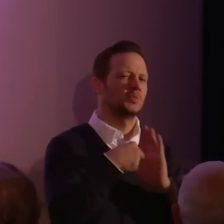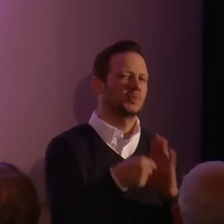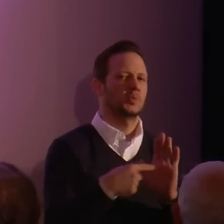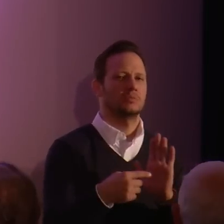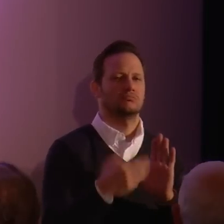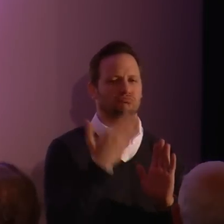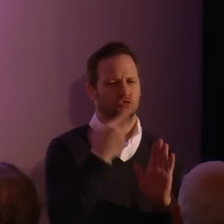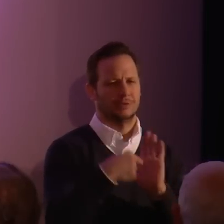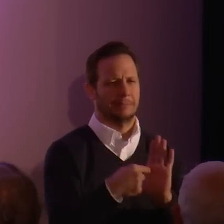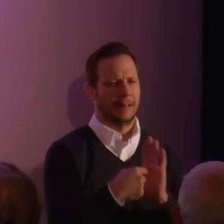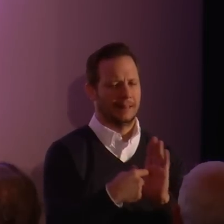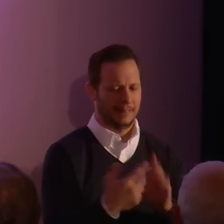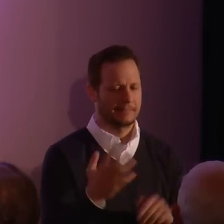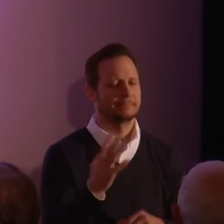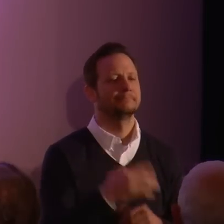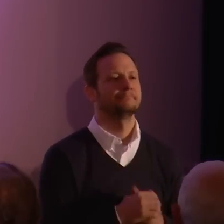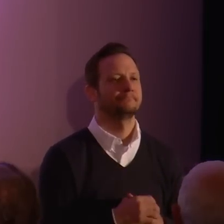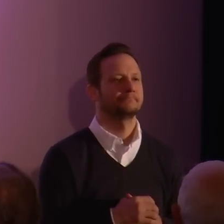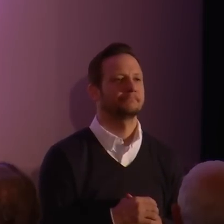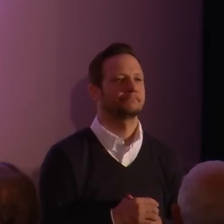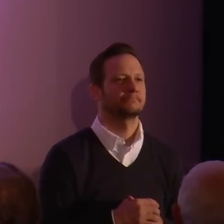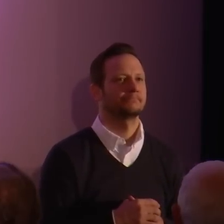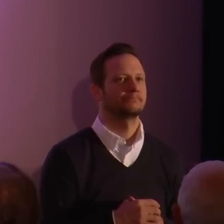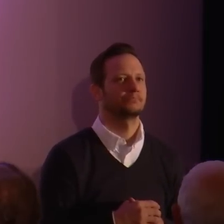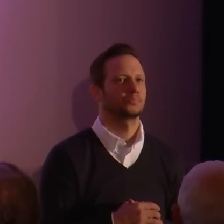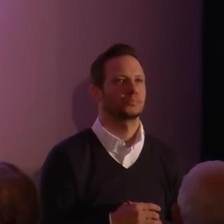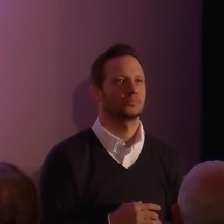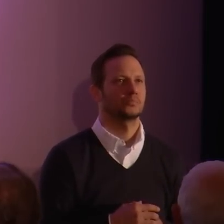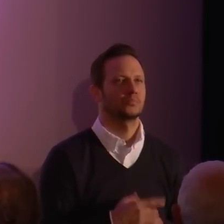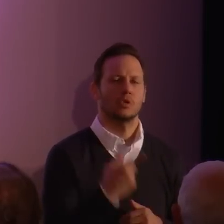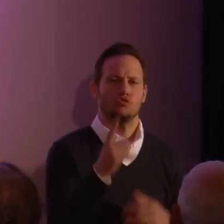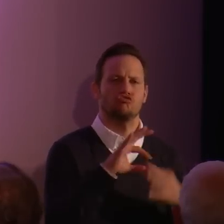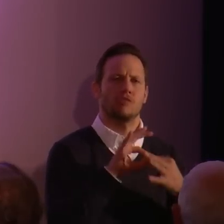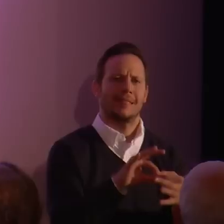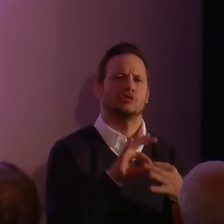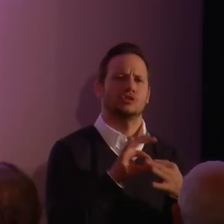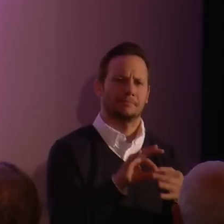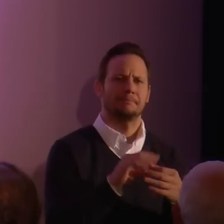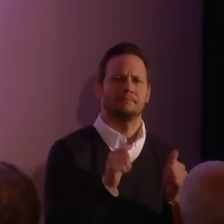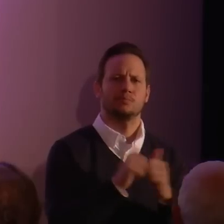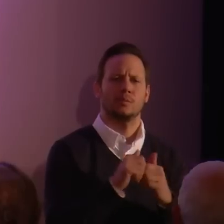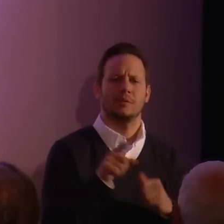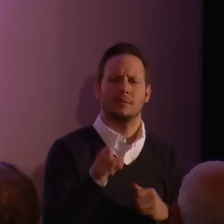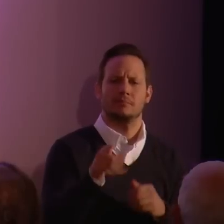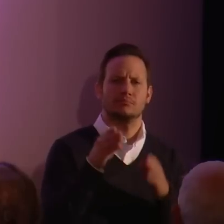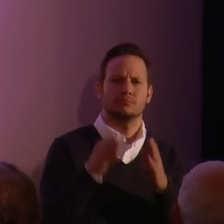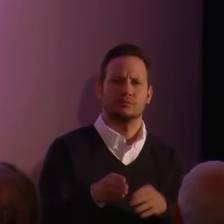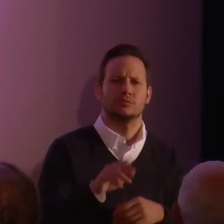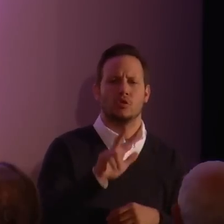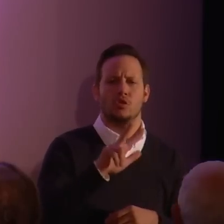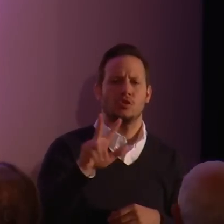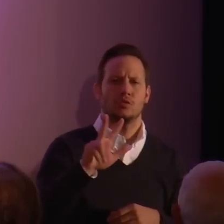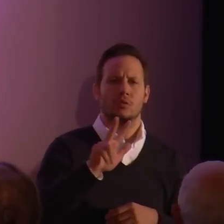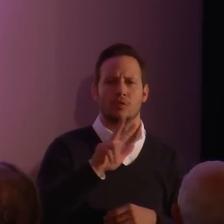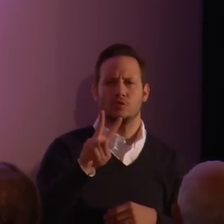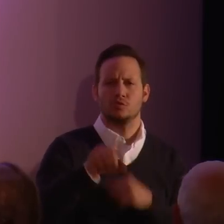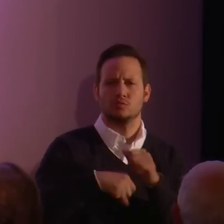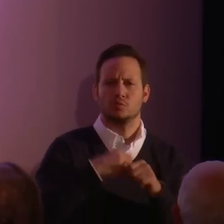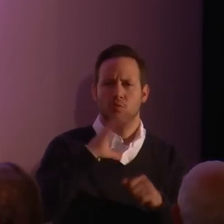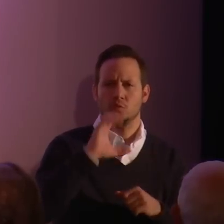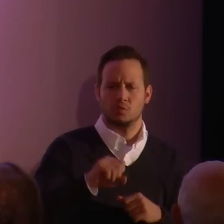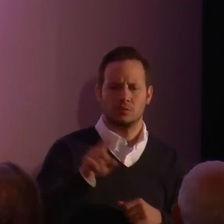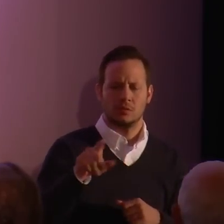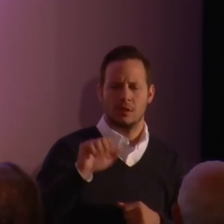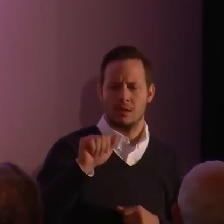before we really dive into things, comes from an example of a relationship that I had with a 32-year-old Brazilian woman by the name of Abby